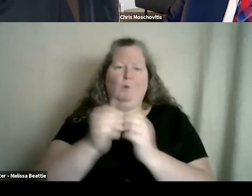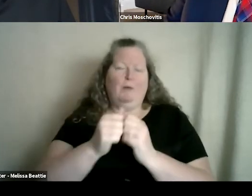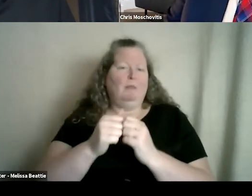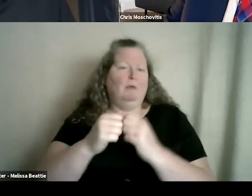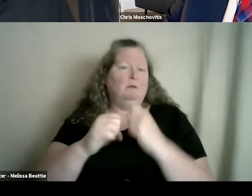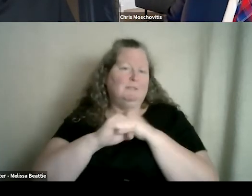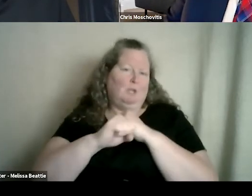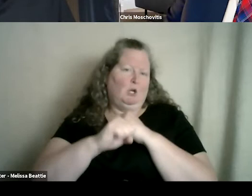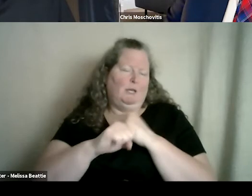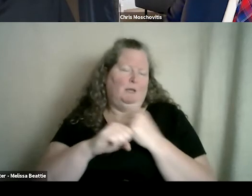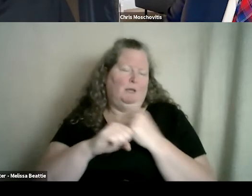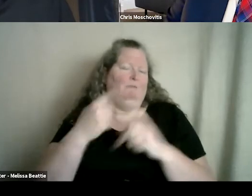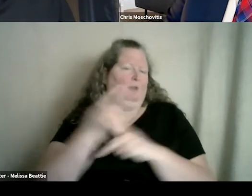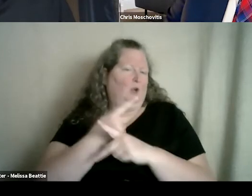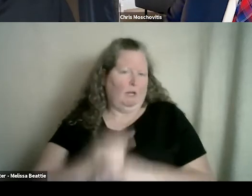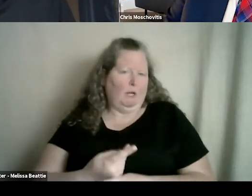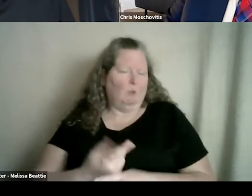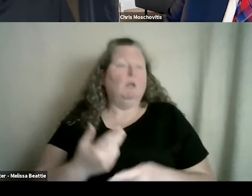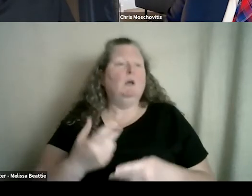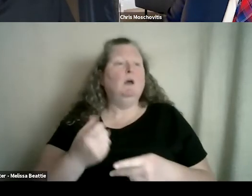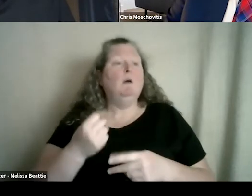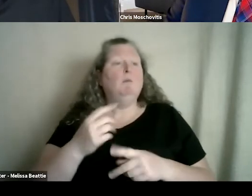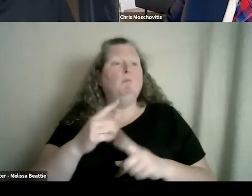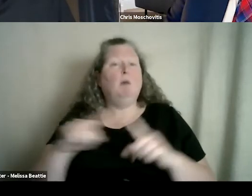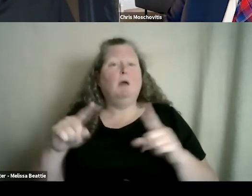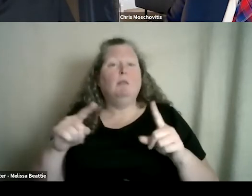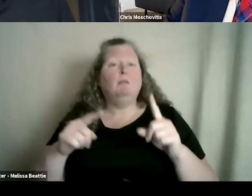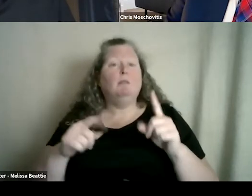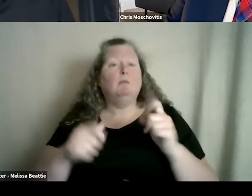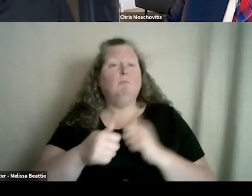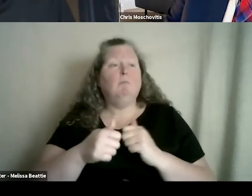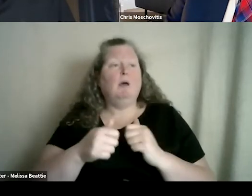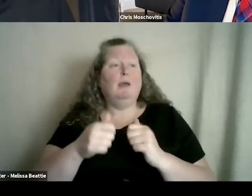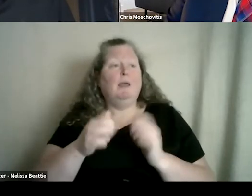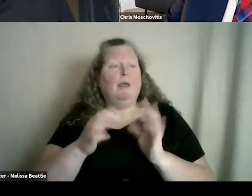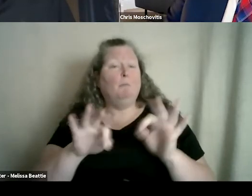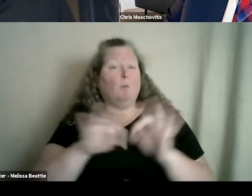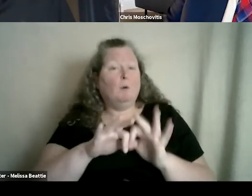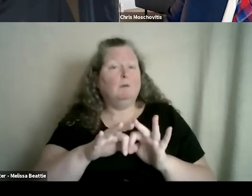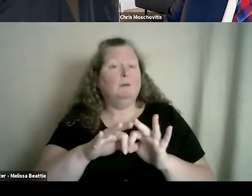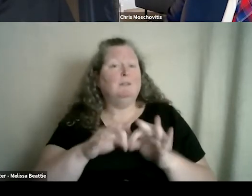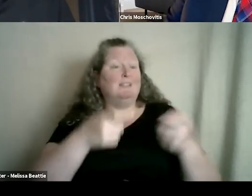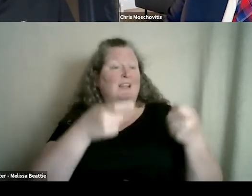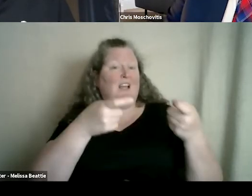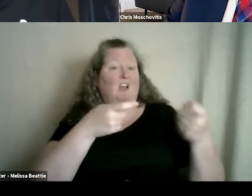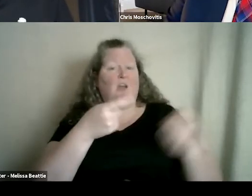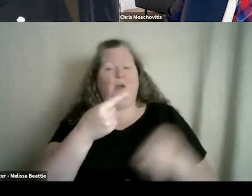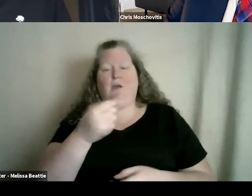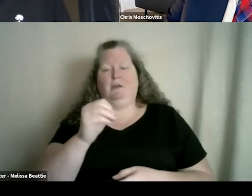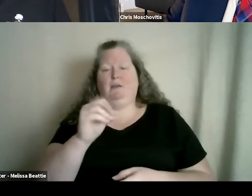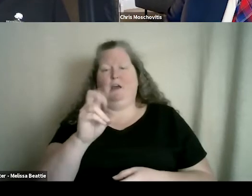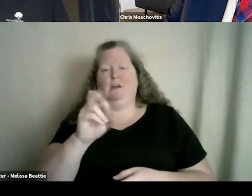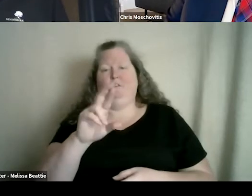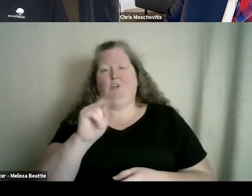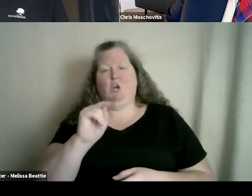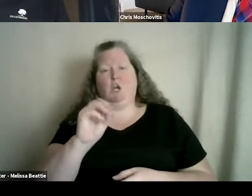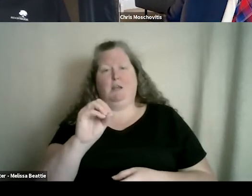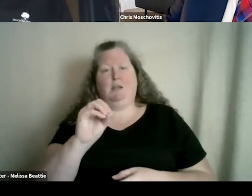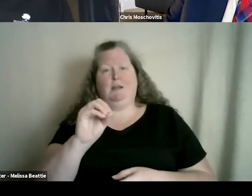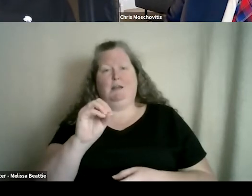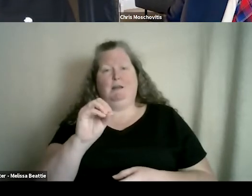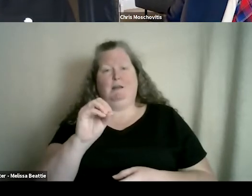course, and it is a critical step in governance as well of cybersecurity, is that the executives and the executive